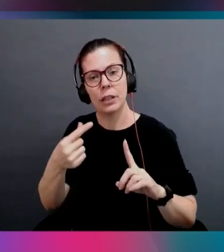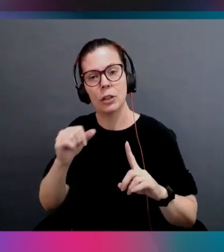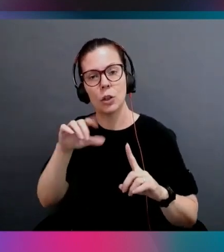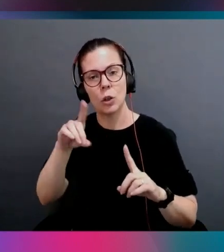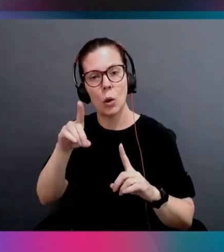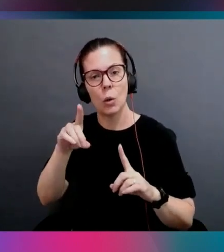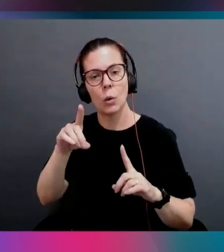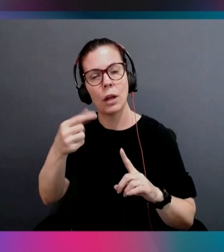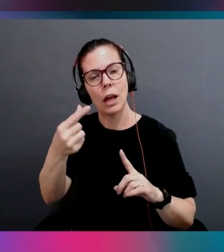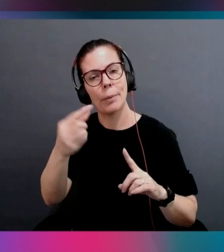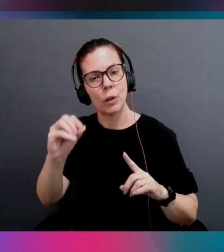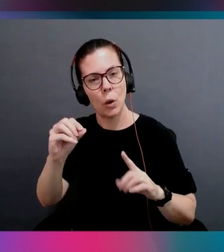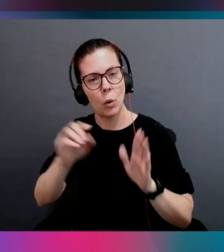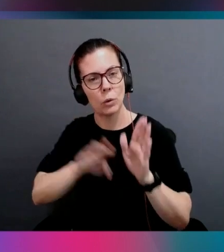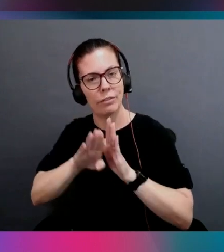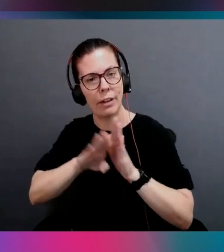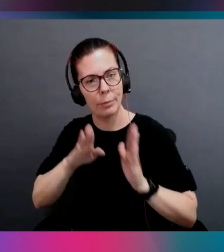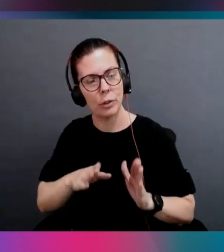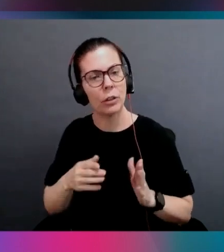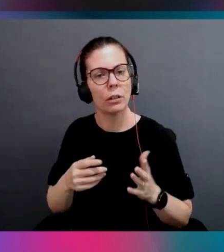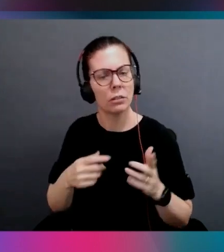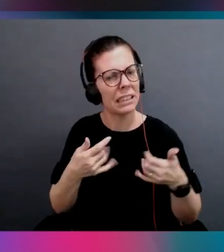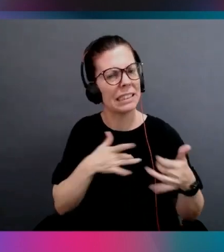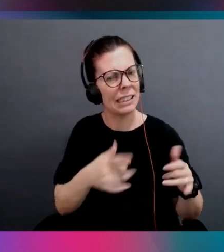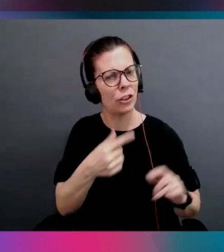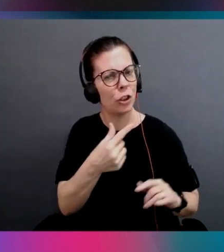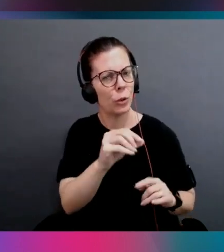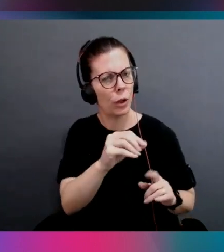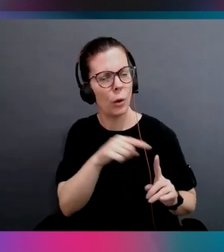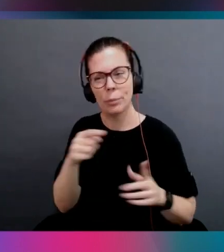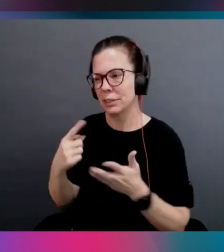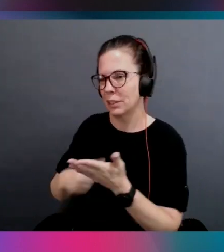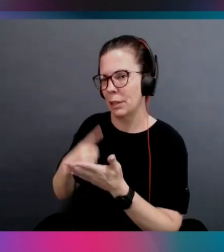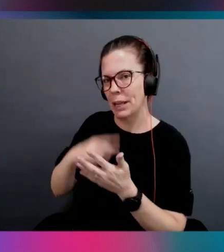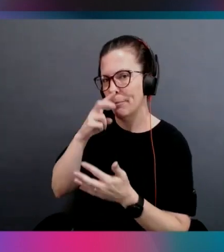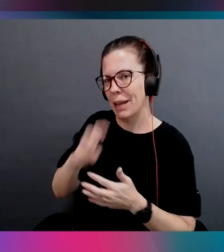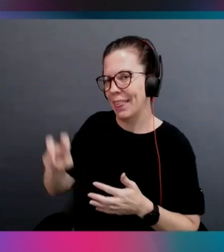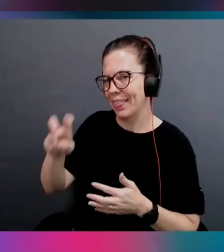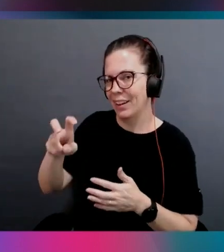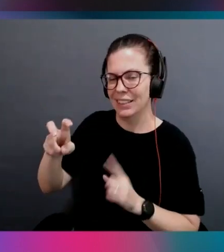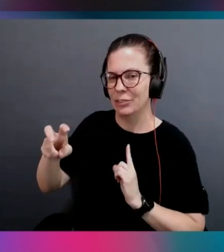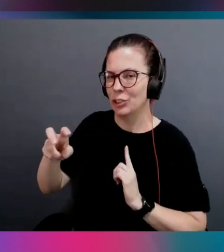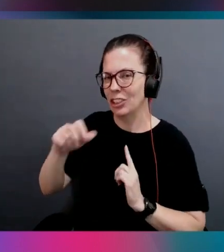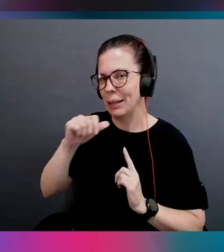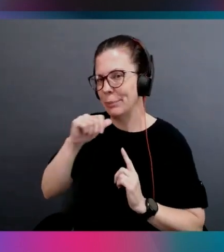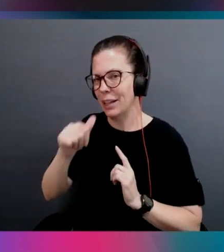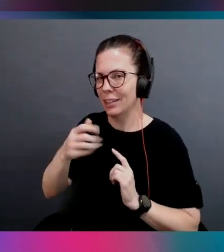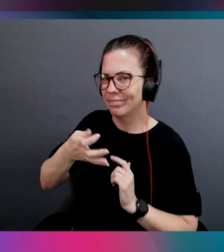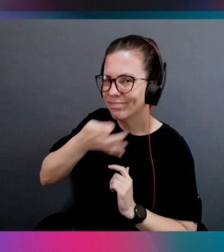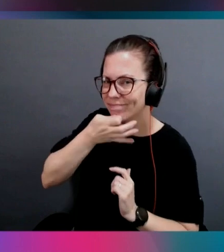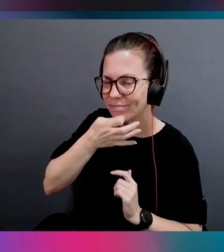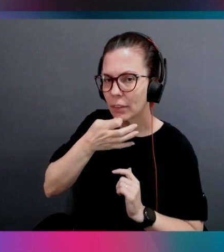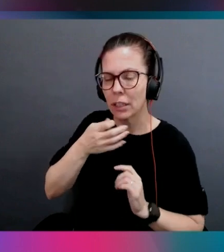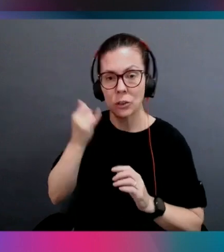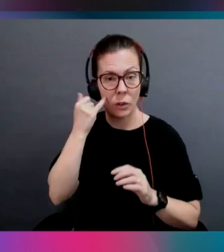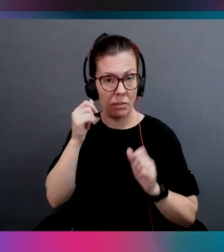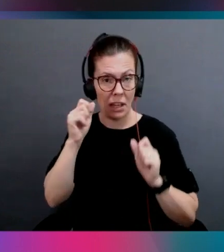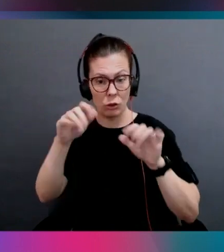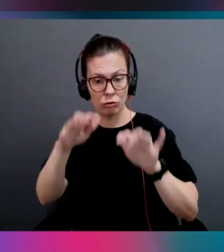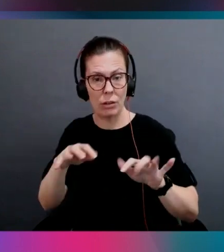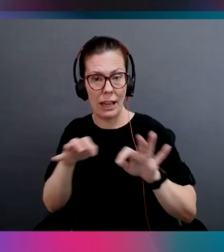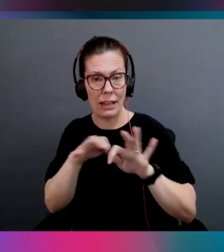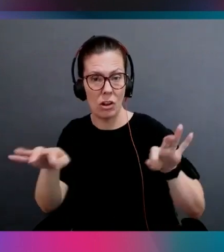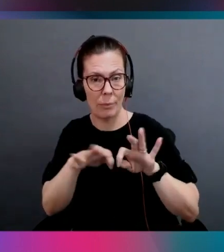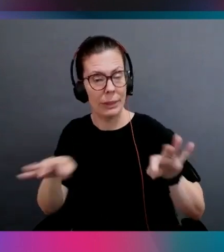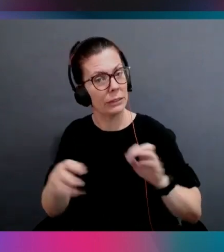Go, but there are times when I have to write Python, right? And I feel Yeah. kind of out of my element. Yeah. And if I can just write Exactly. the comments, I mean, this could, save a lot of time for